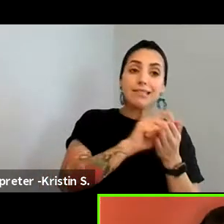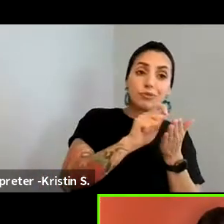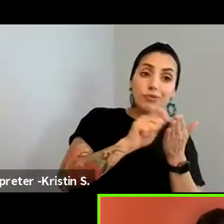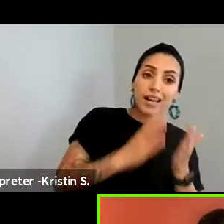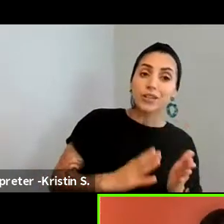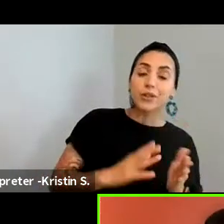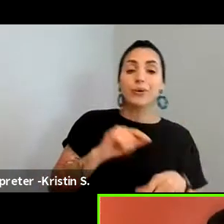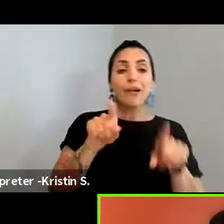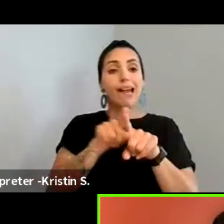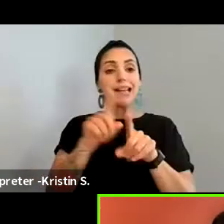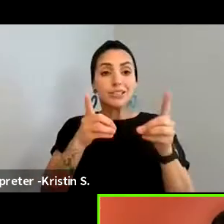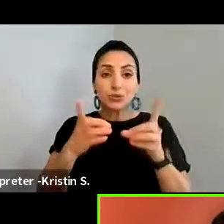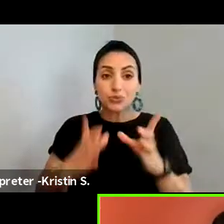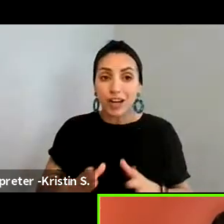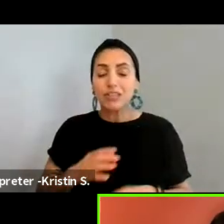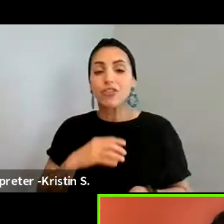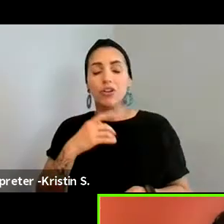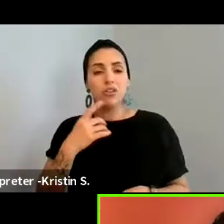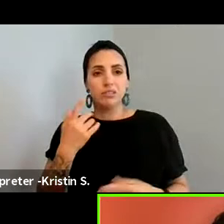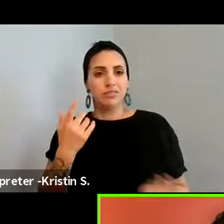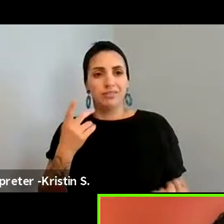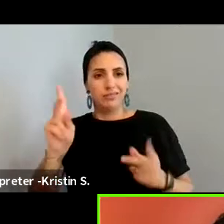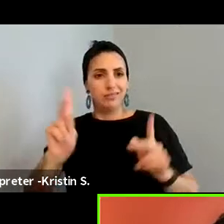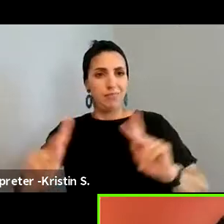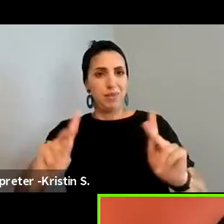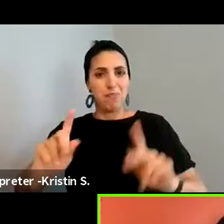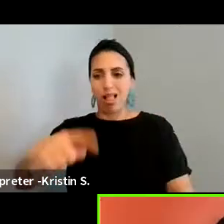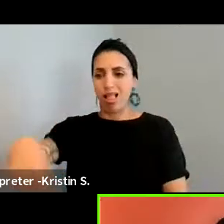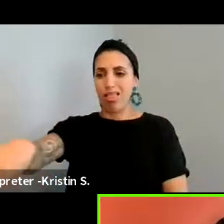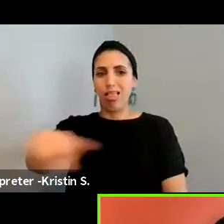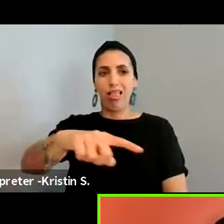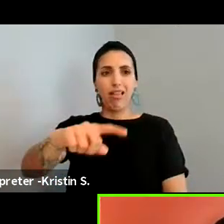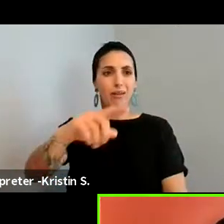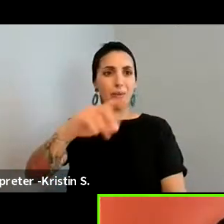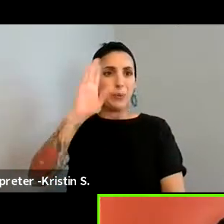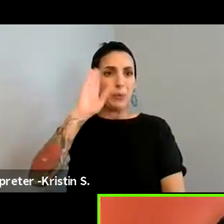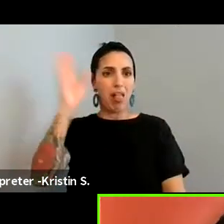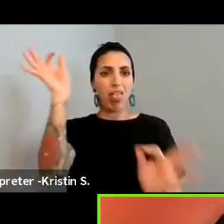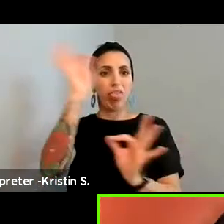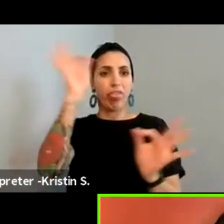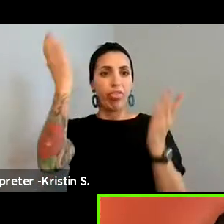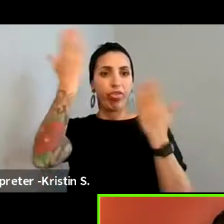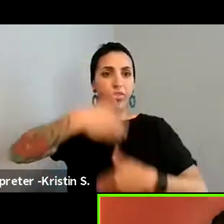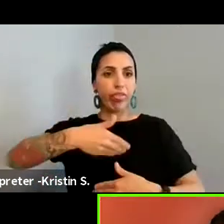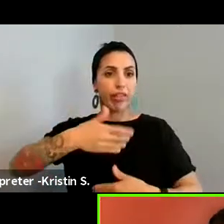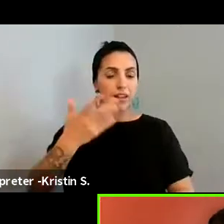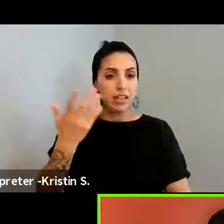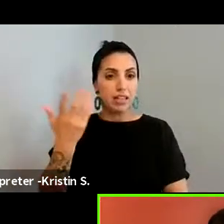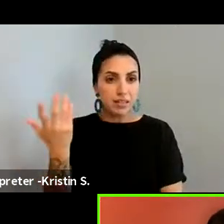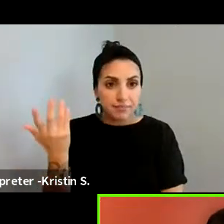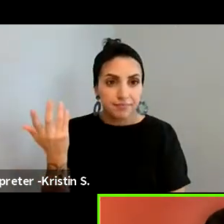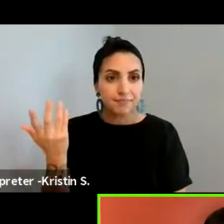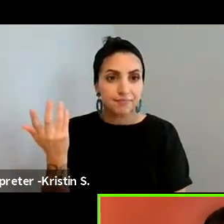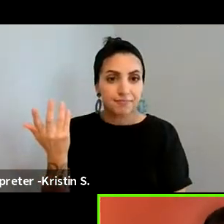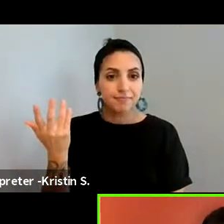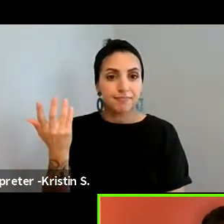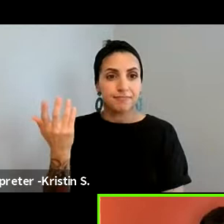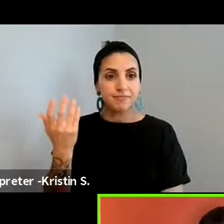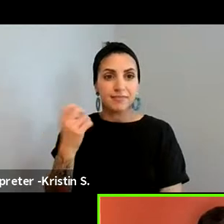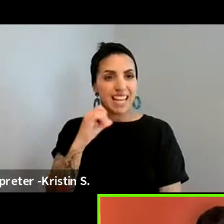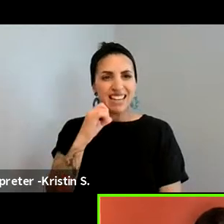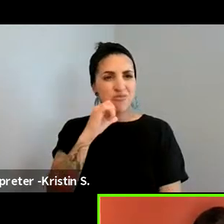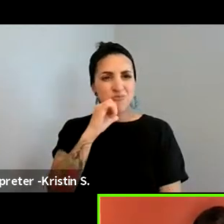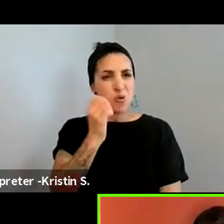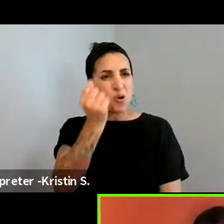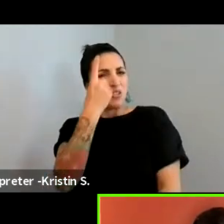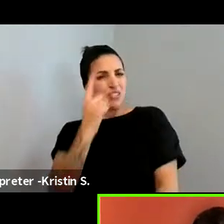actor, or director, then people are not going to know that we exist. And they're not going to know that the stories that they